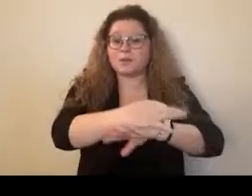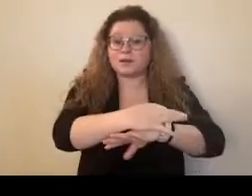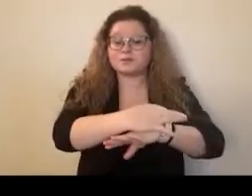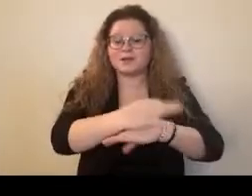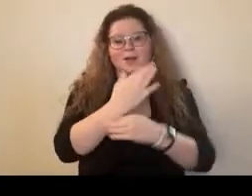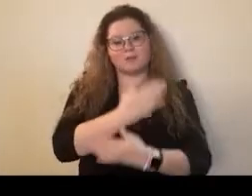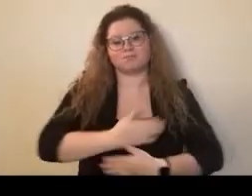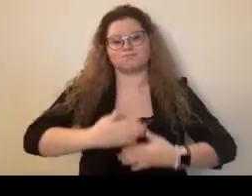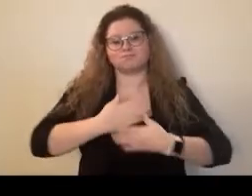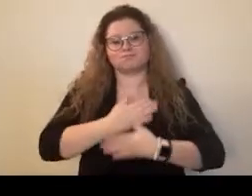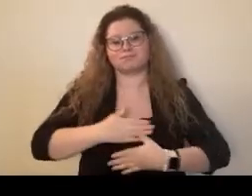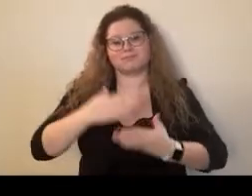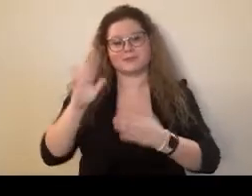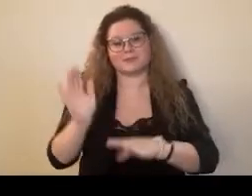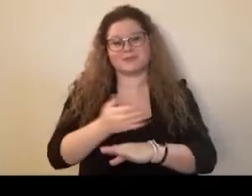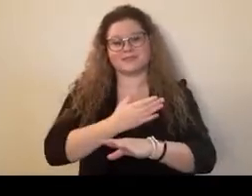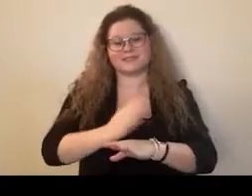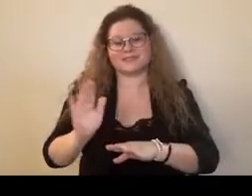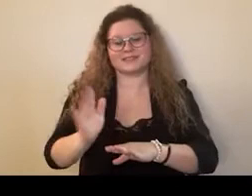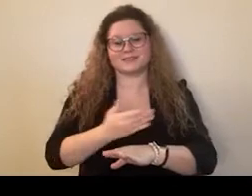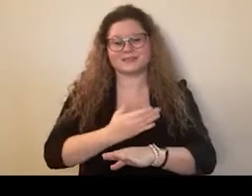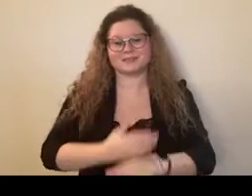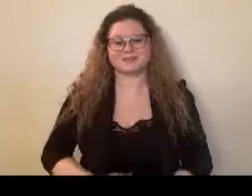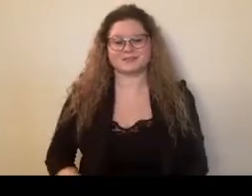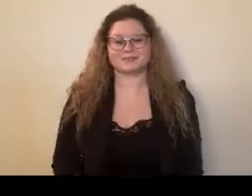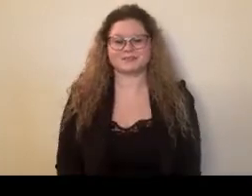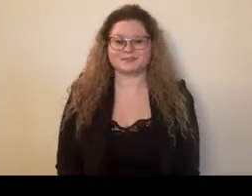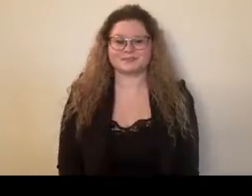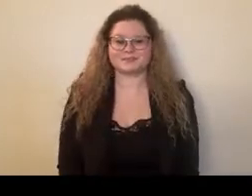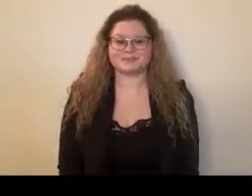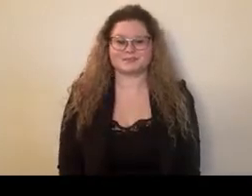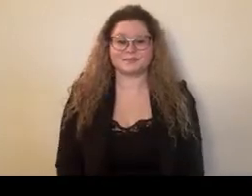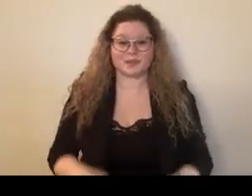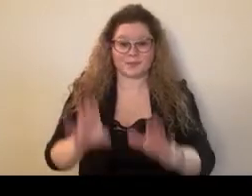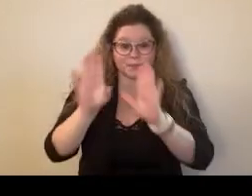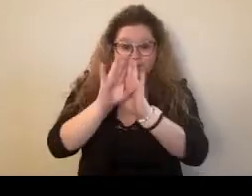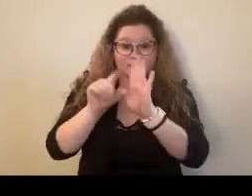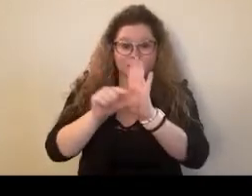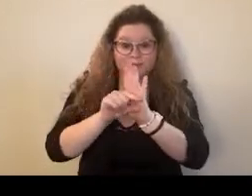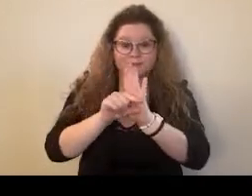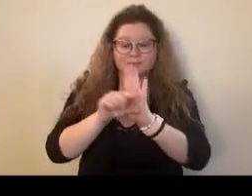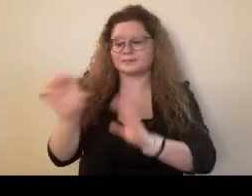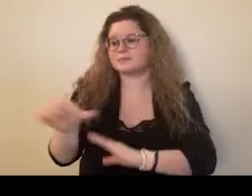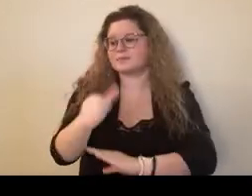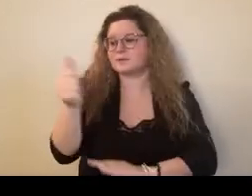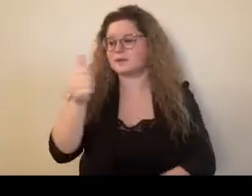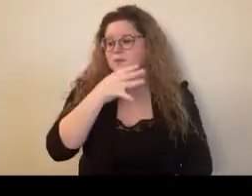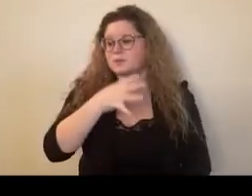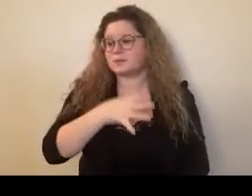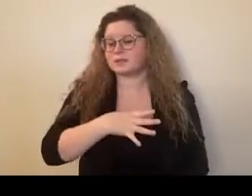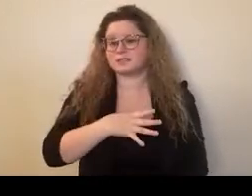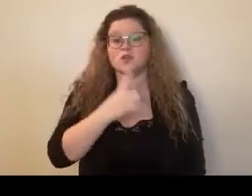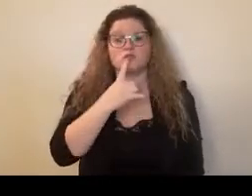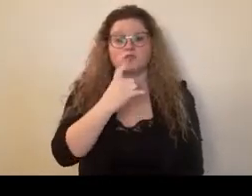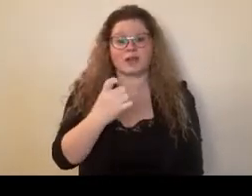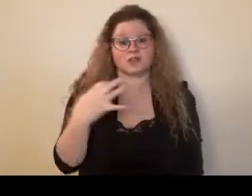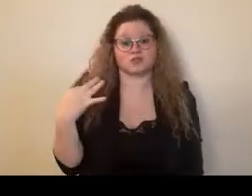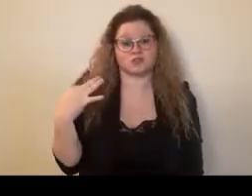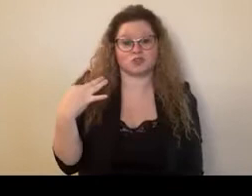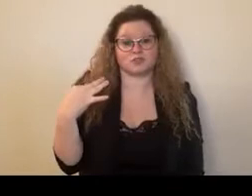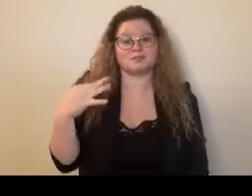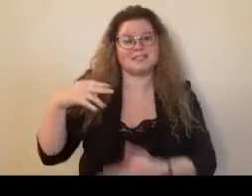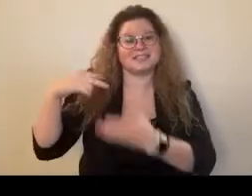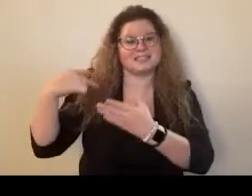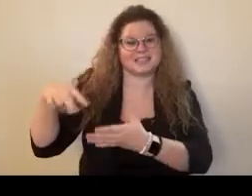to the music that is currently playing. In the background is another lady wearing a red shirt, who is also dancing